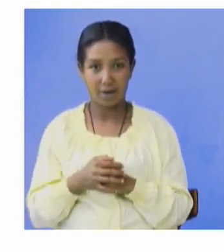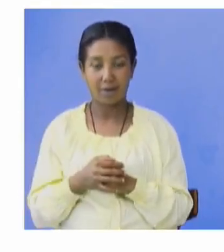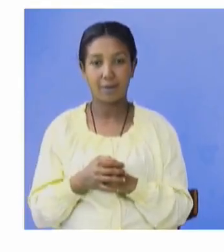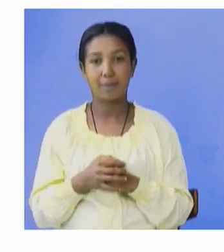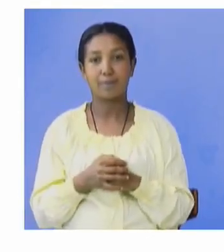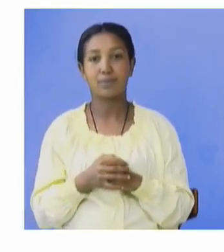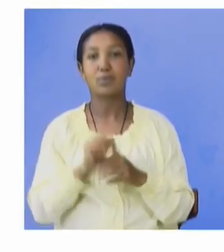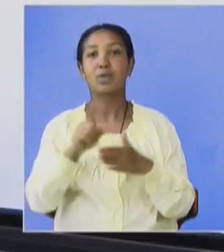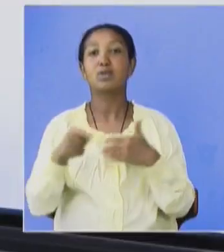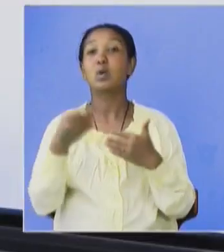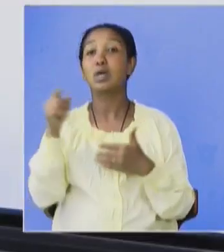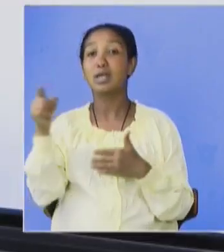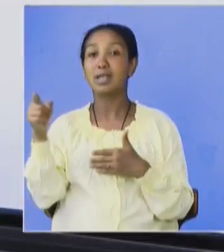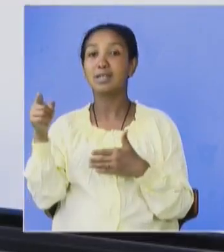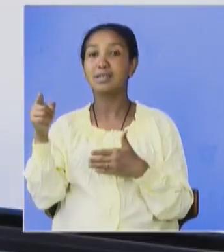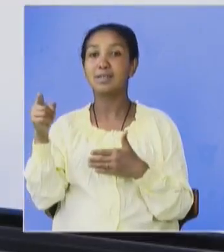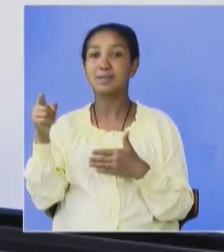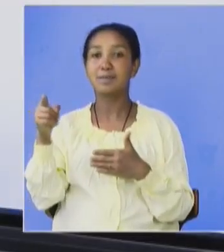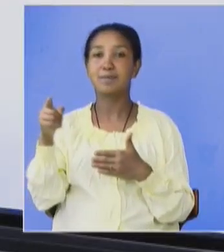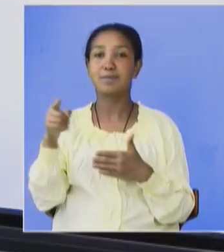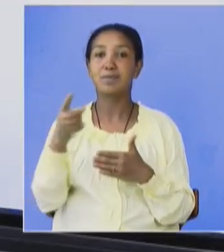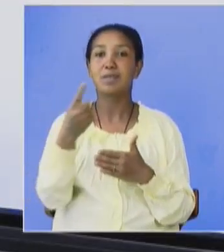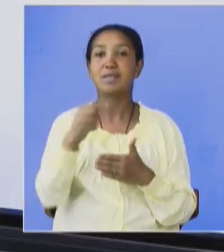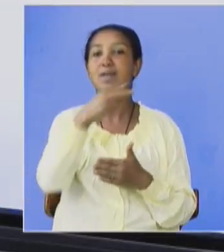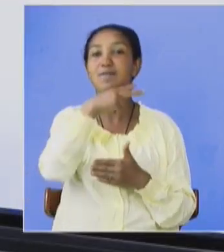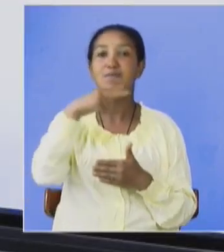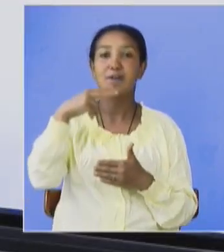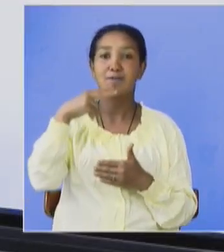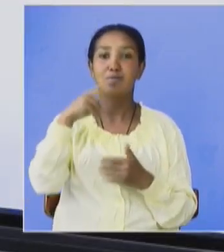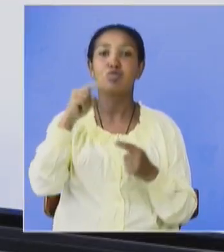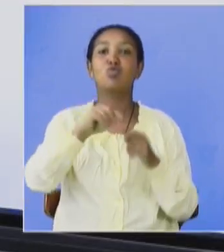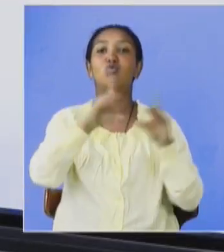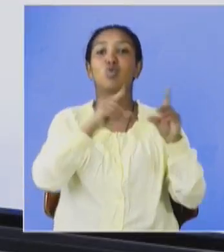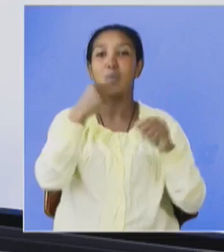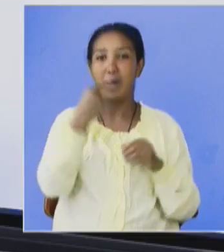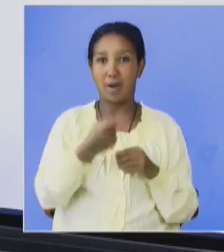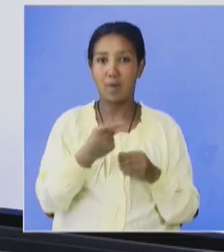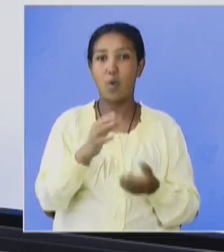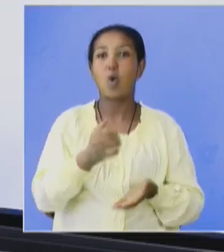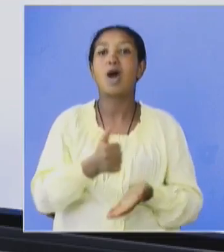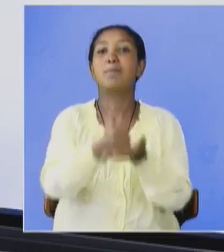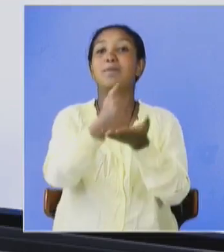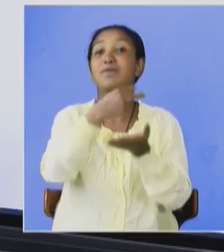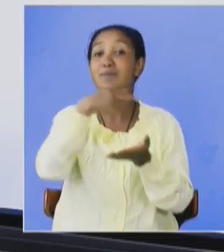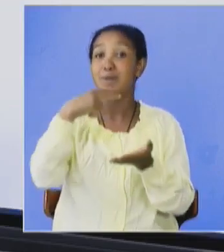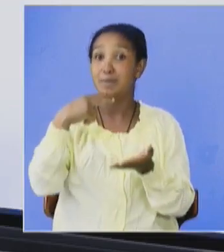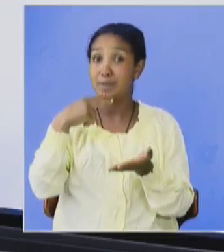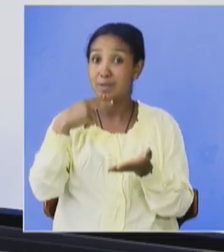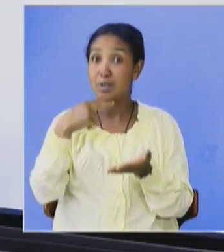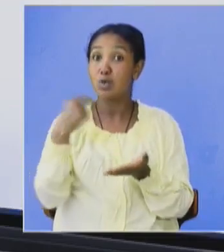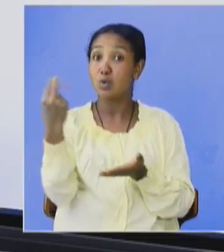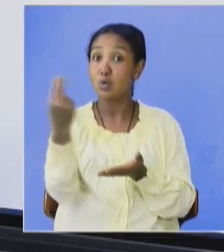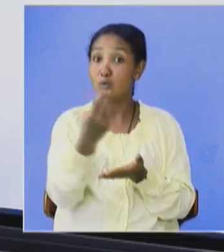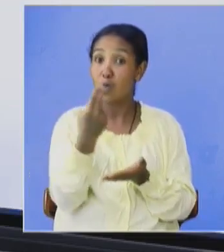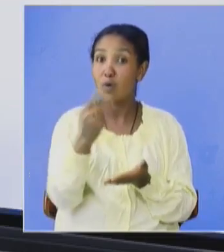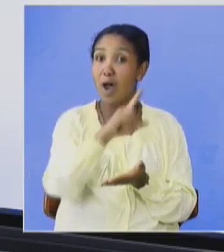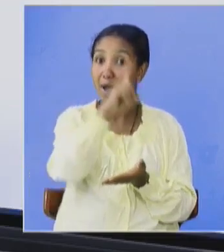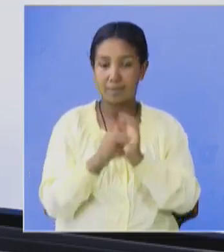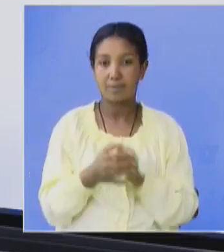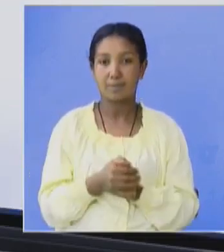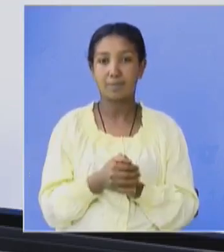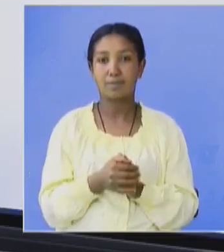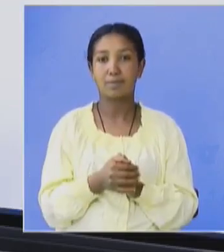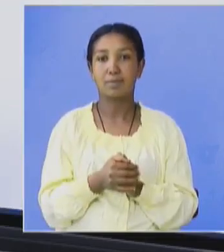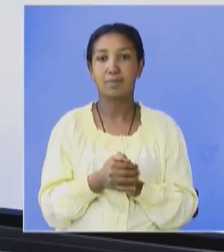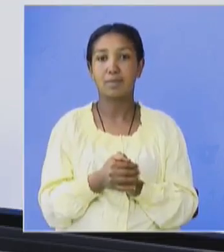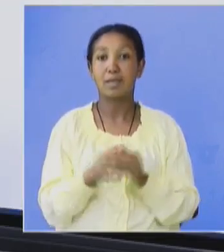So here is the verb to do. These are helping verbs that we can use for asking question. When